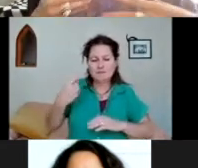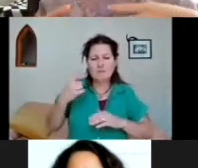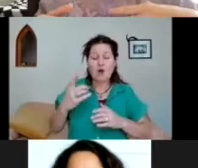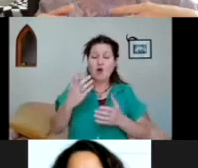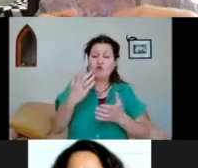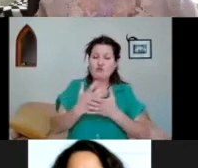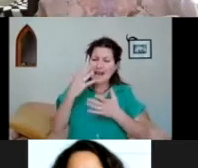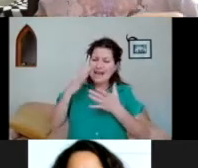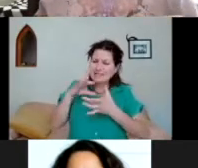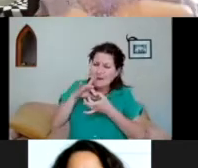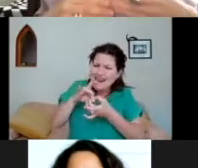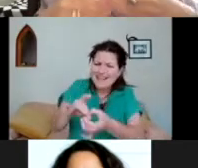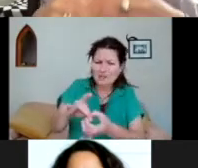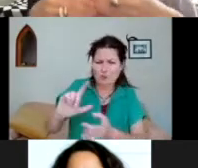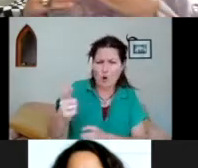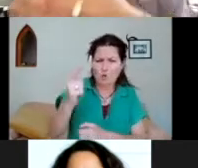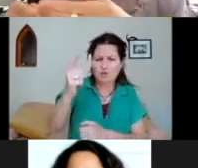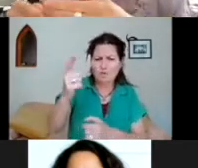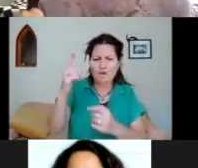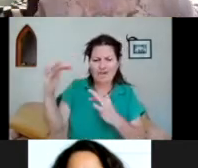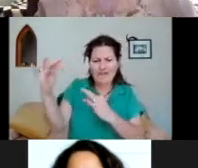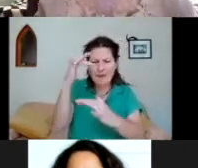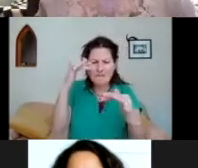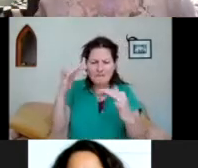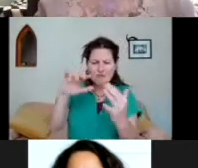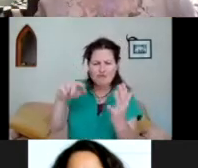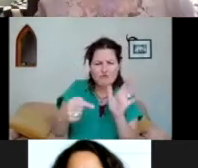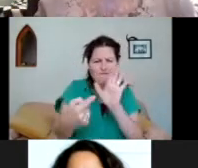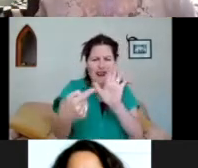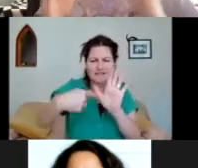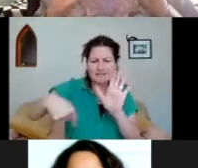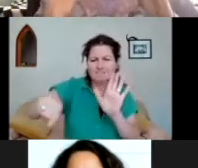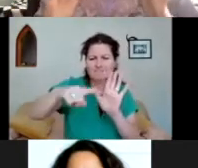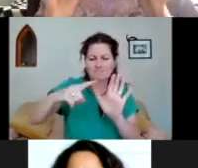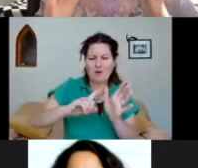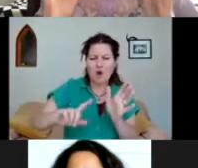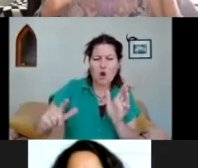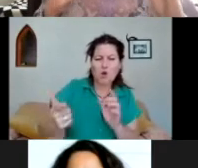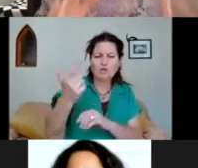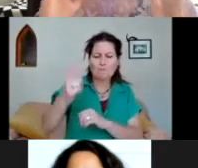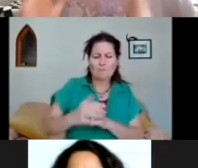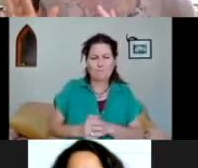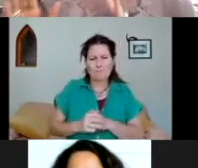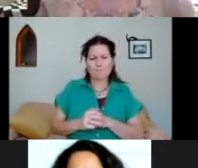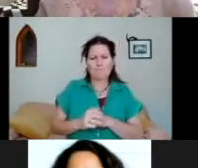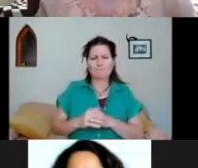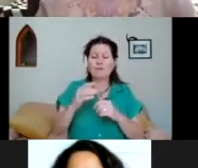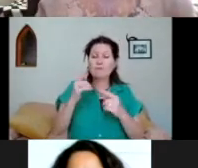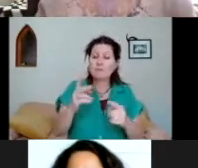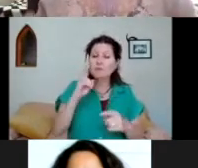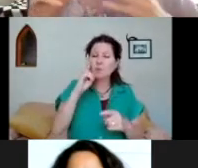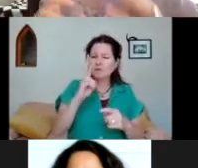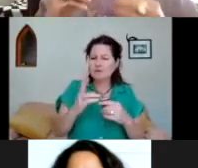Lewisham themes, which will be presented today, but they are also actually in our information pack and on Lewisham